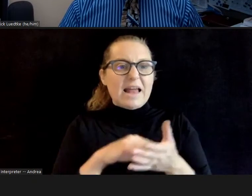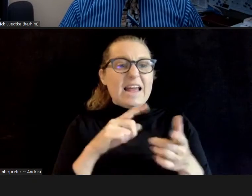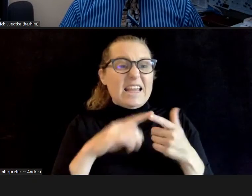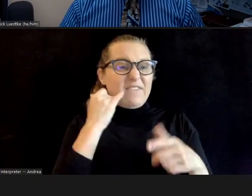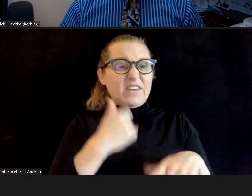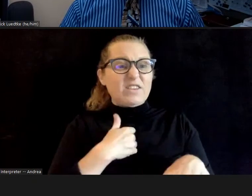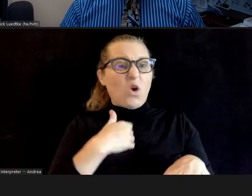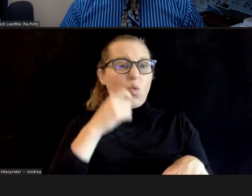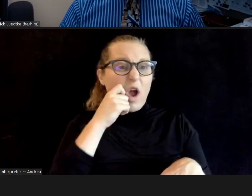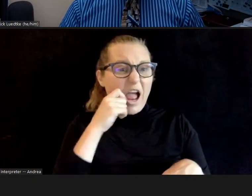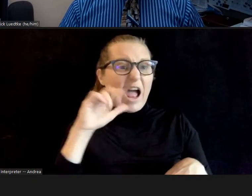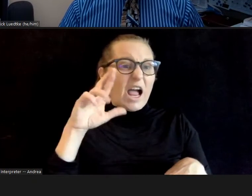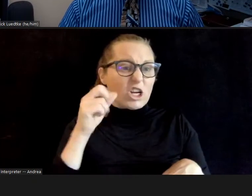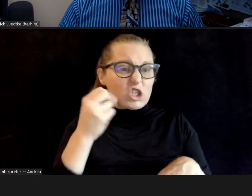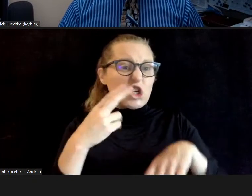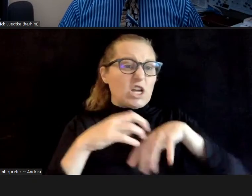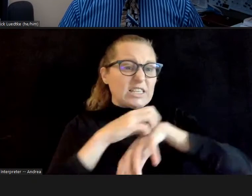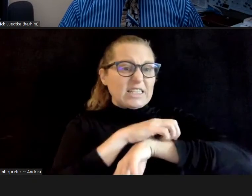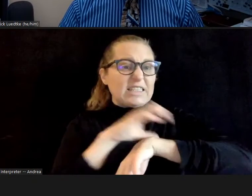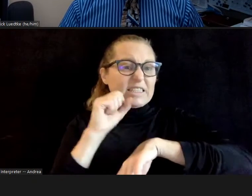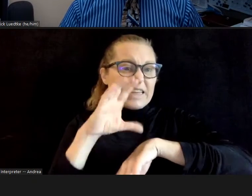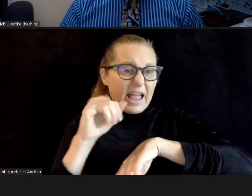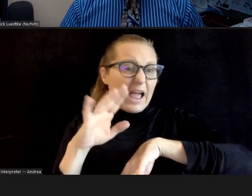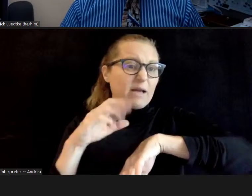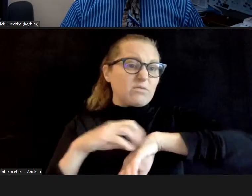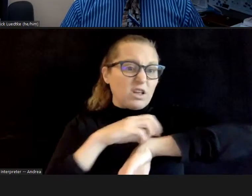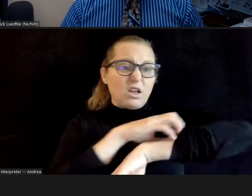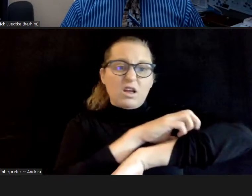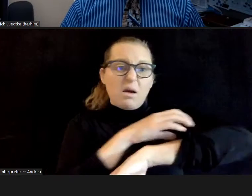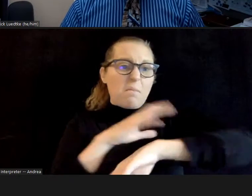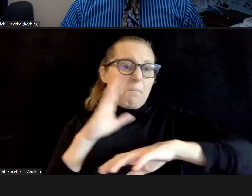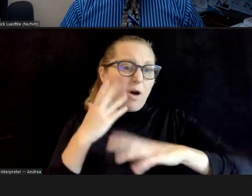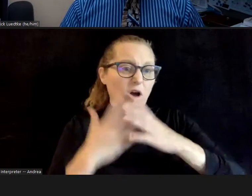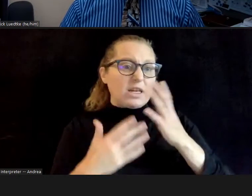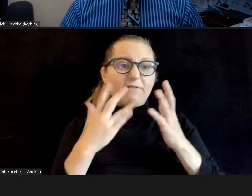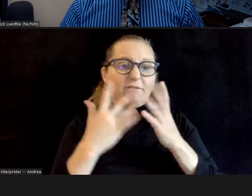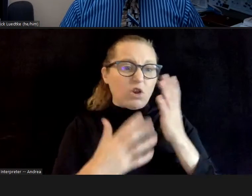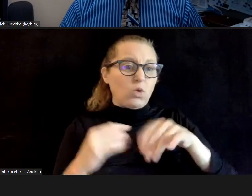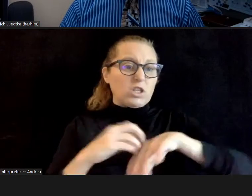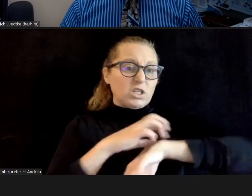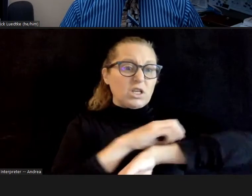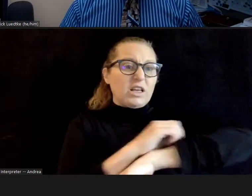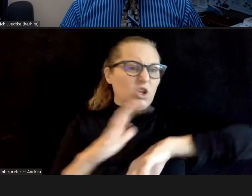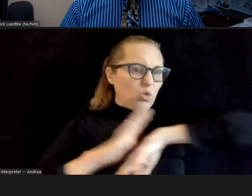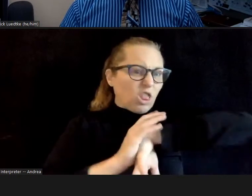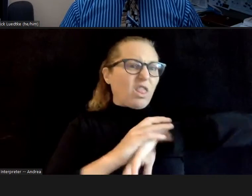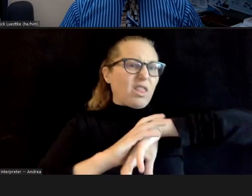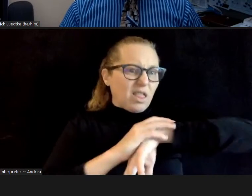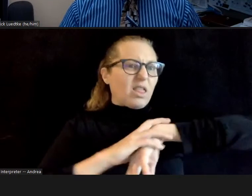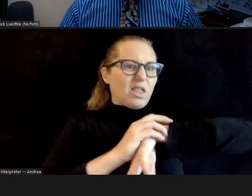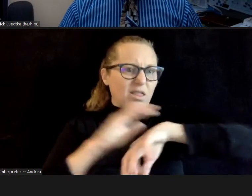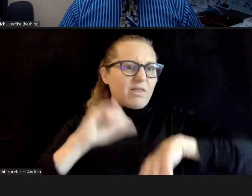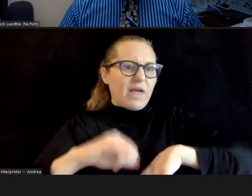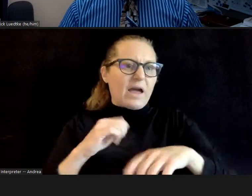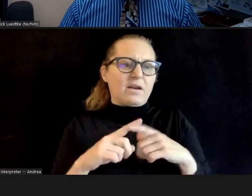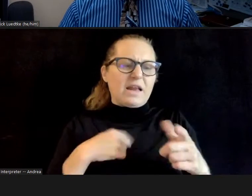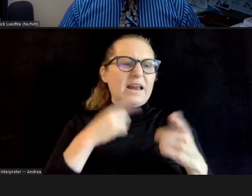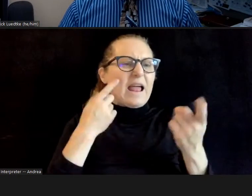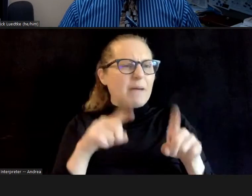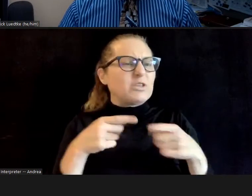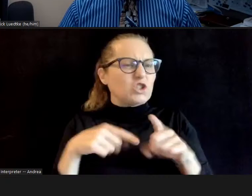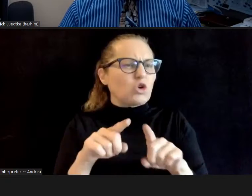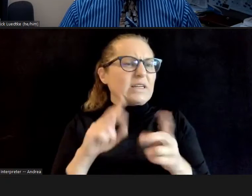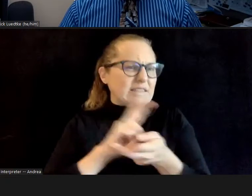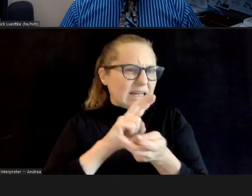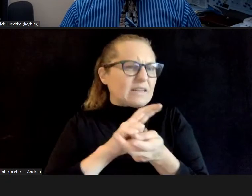body fluids. This is the type of contact that happens during sexual activity. Much less commonly, the virus